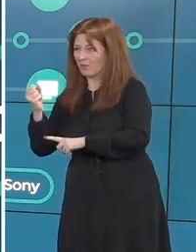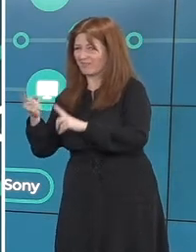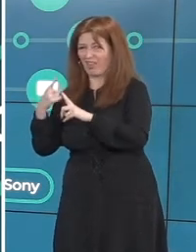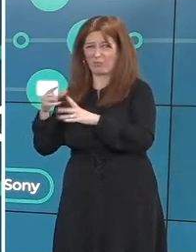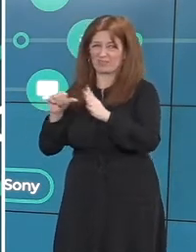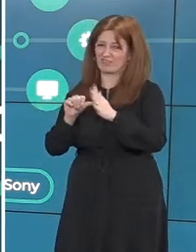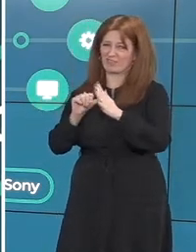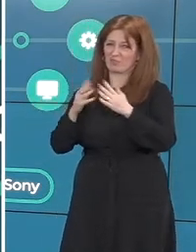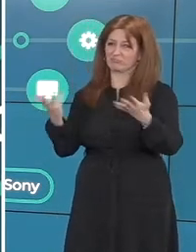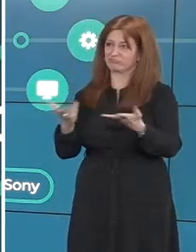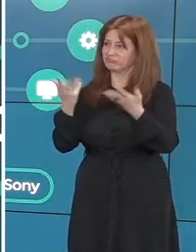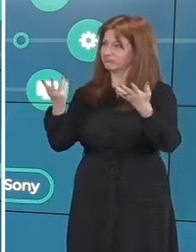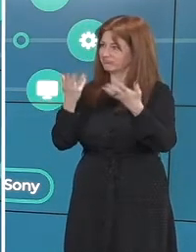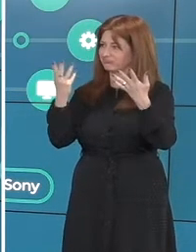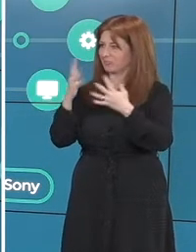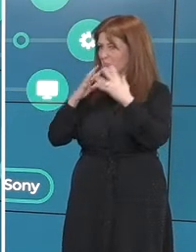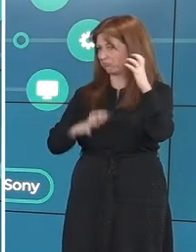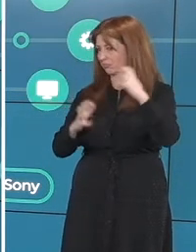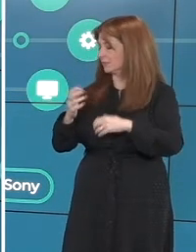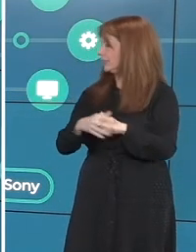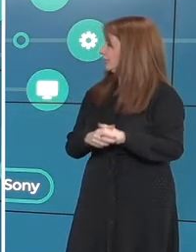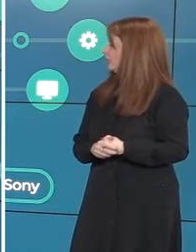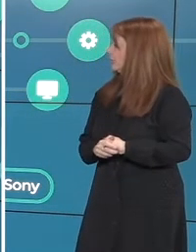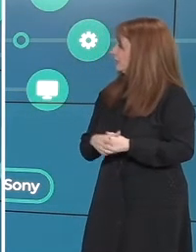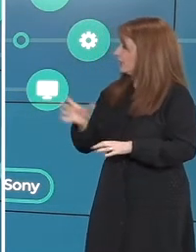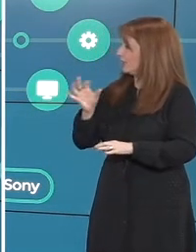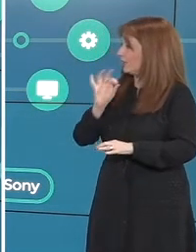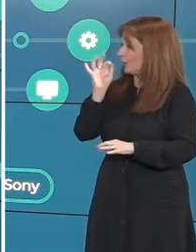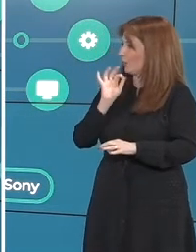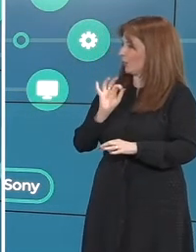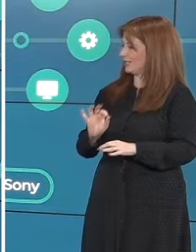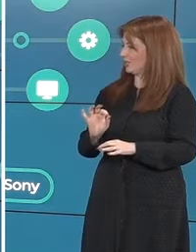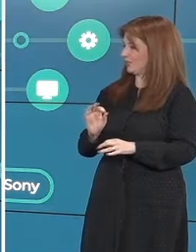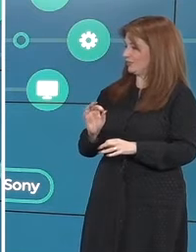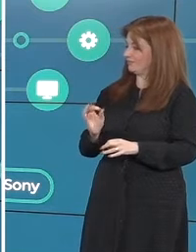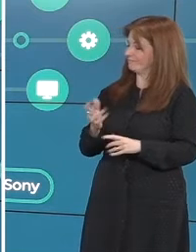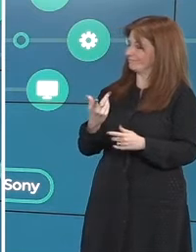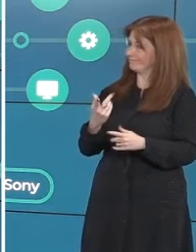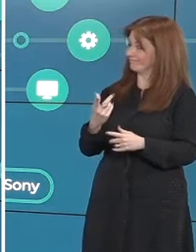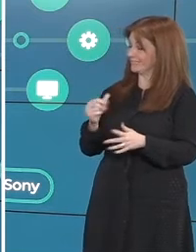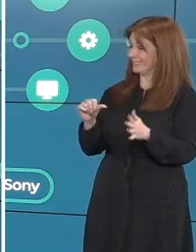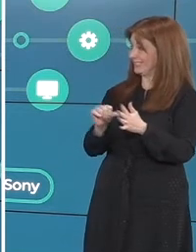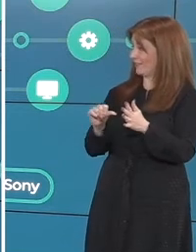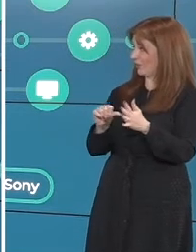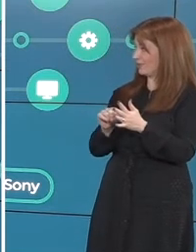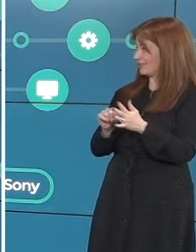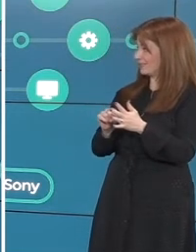Yeah, very interesting. So a question just came in, and it's a tough question. And I want to ask